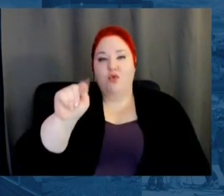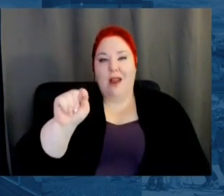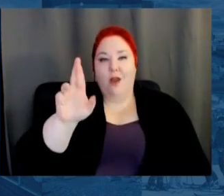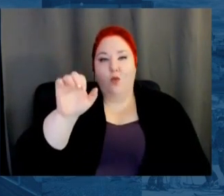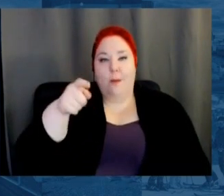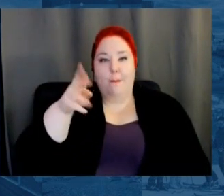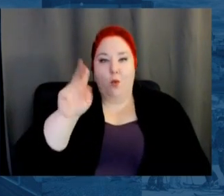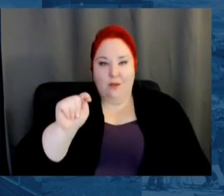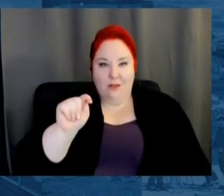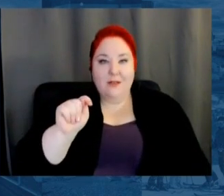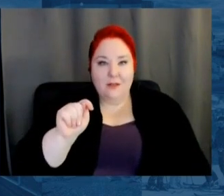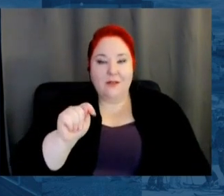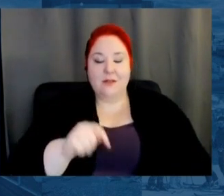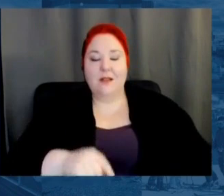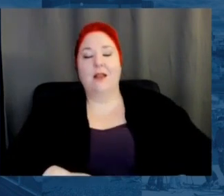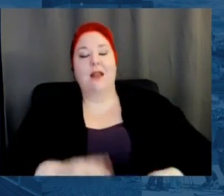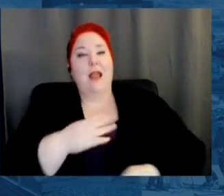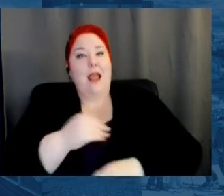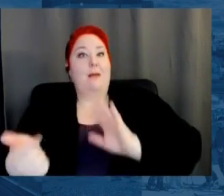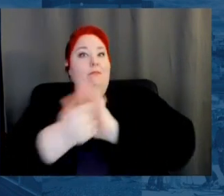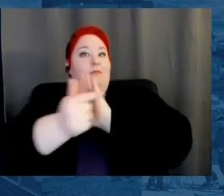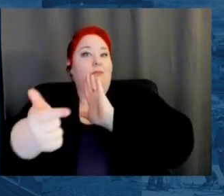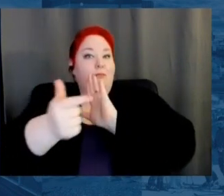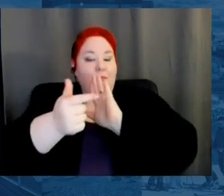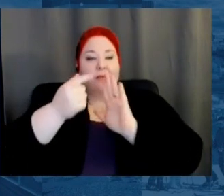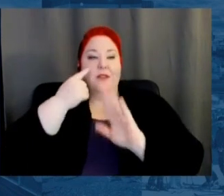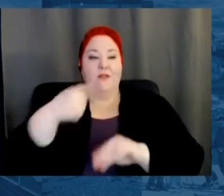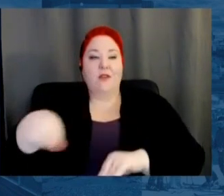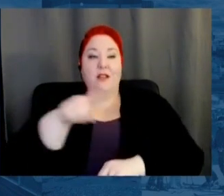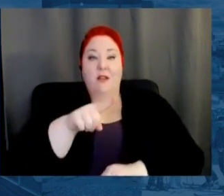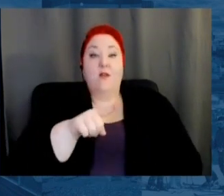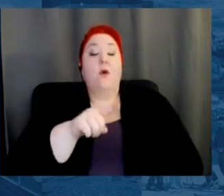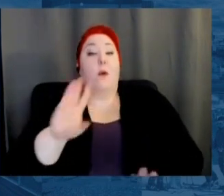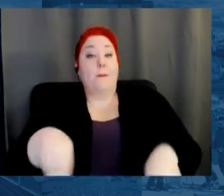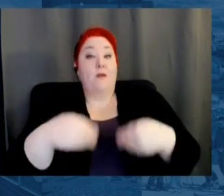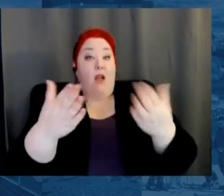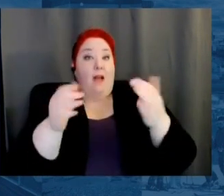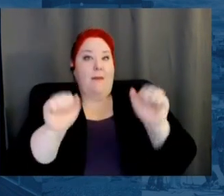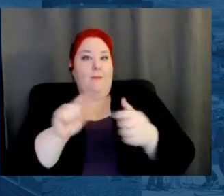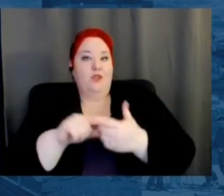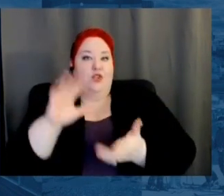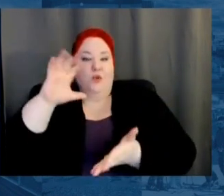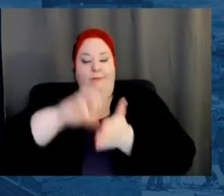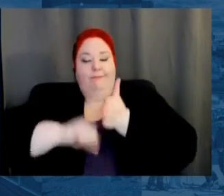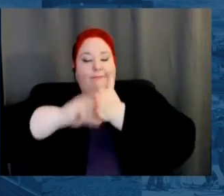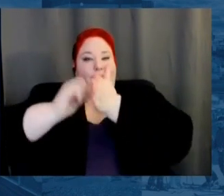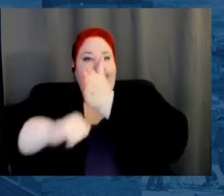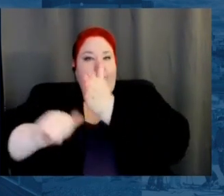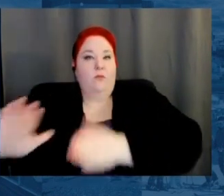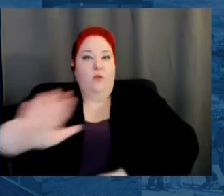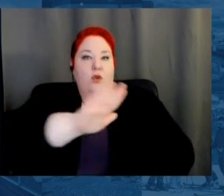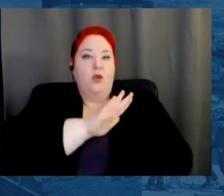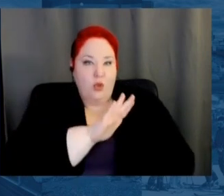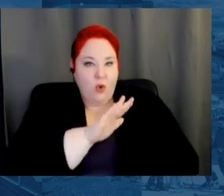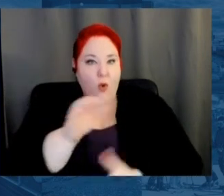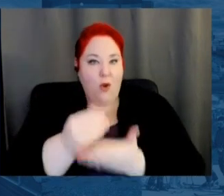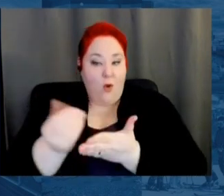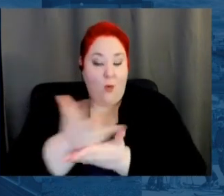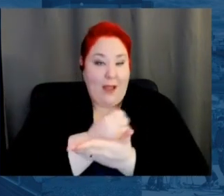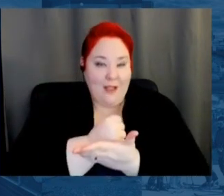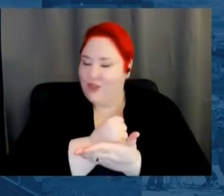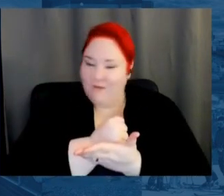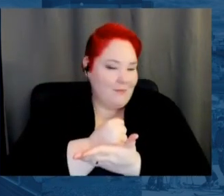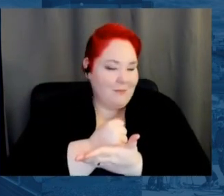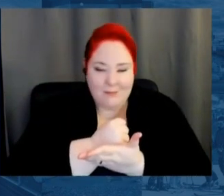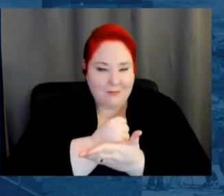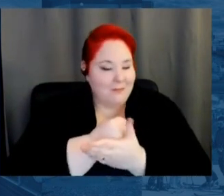And banning providers from being able to garnish your wages. I mean, you realize I can't afford it, so they're just going to take it, no more.